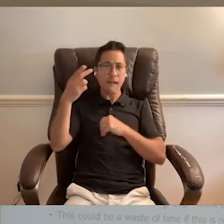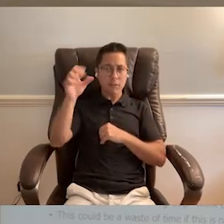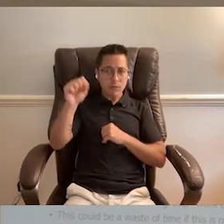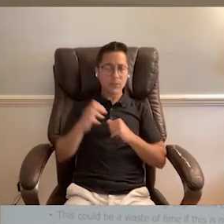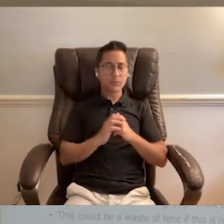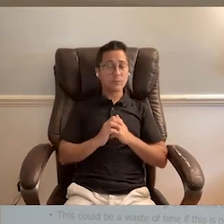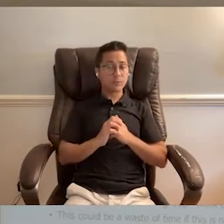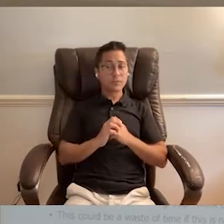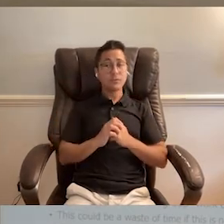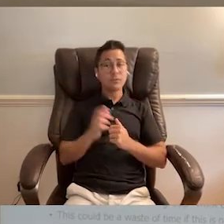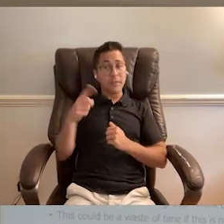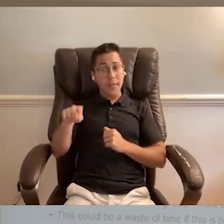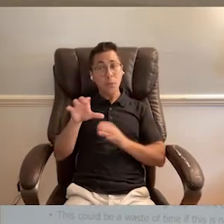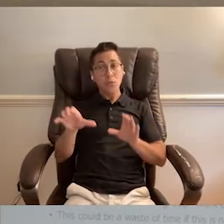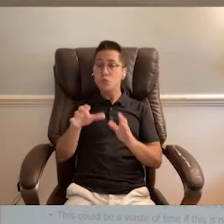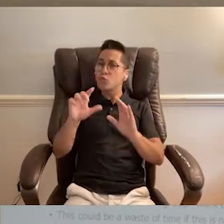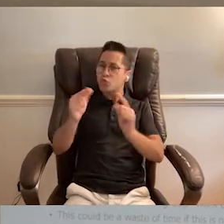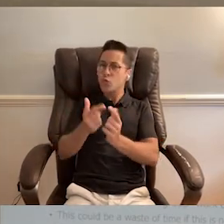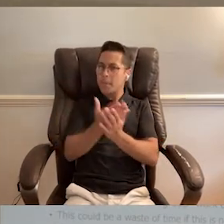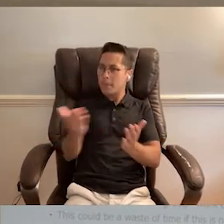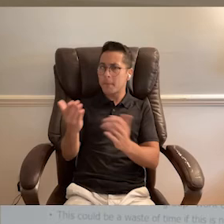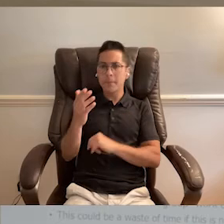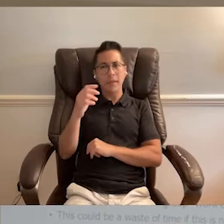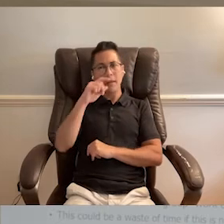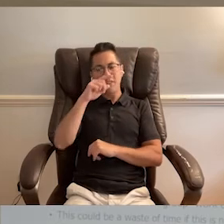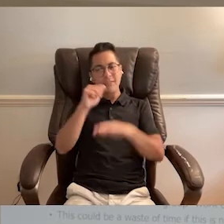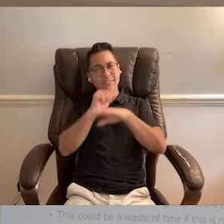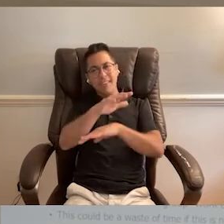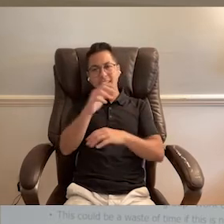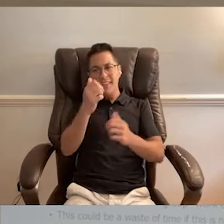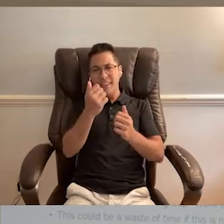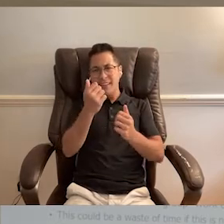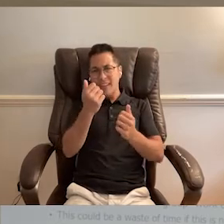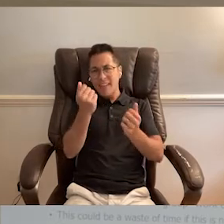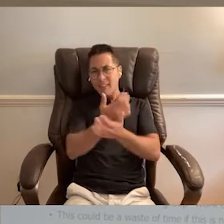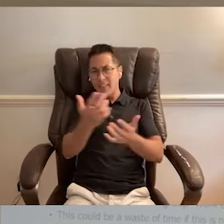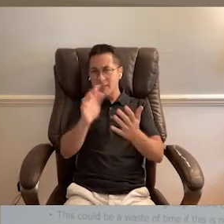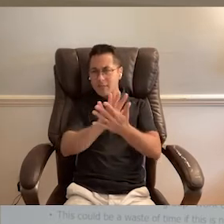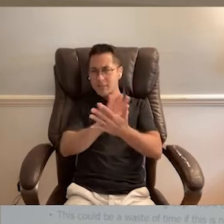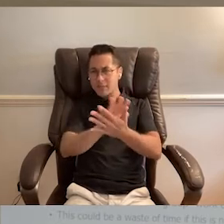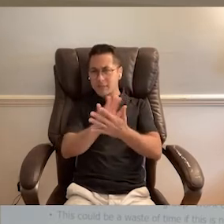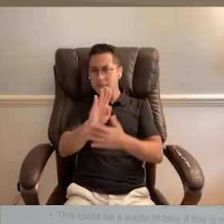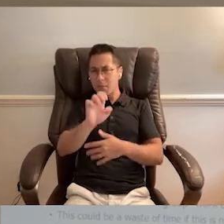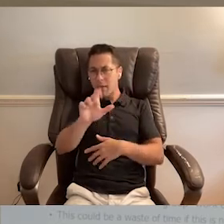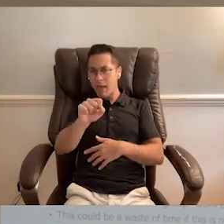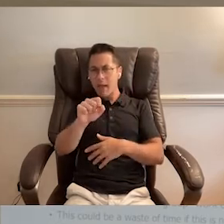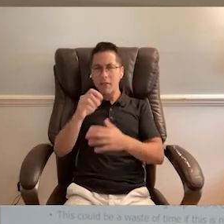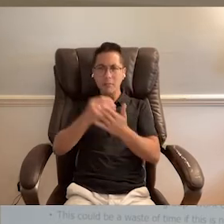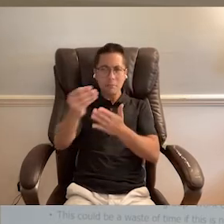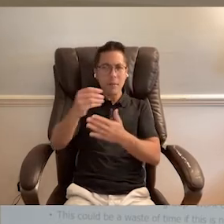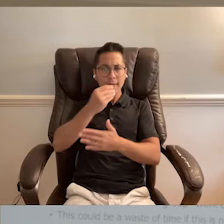group things. They will like send everybody to Bell's to stock shelves, or send everybody to bag groceries at Publix.